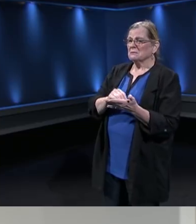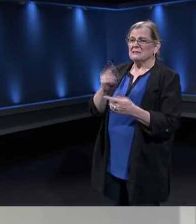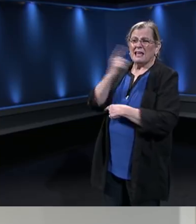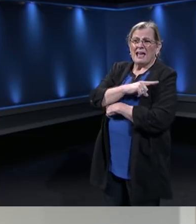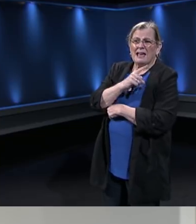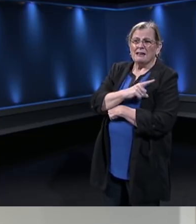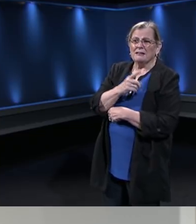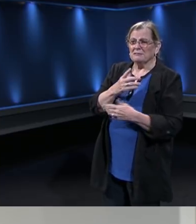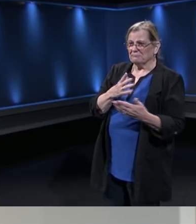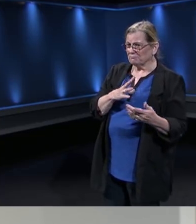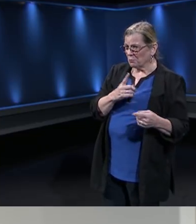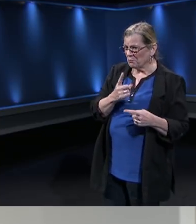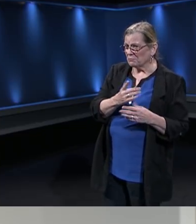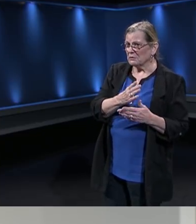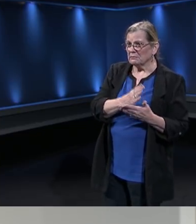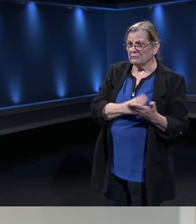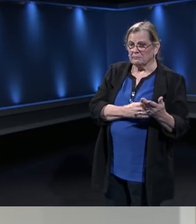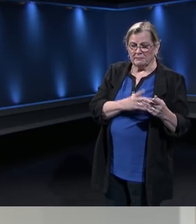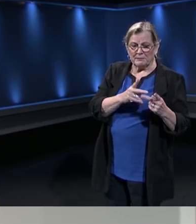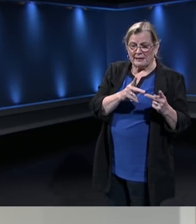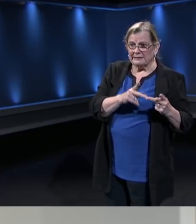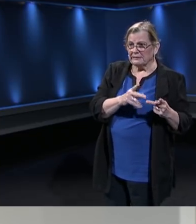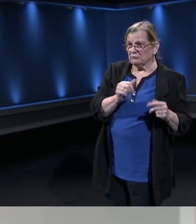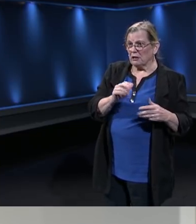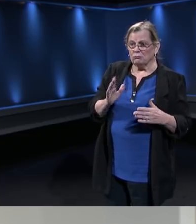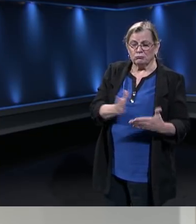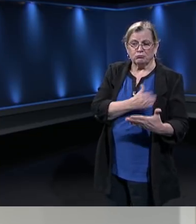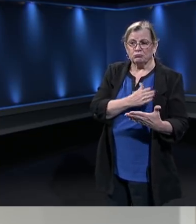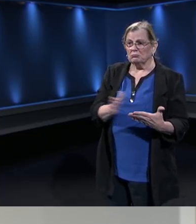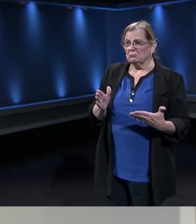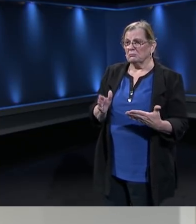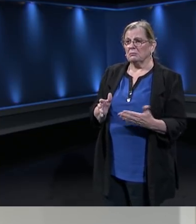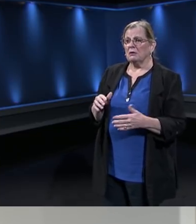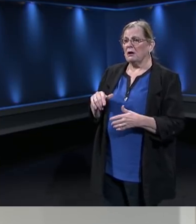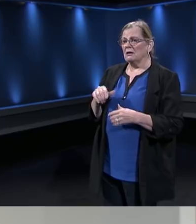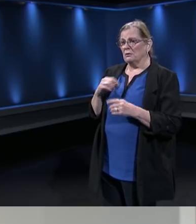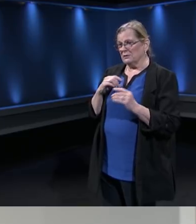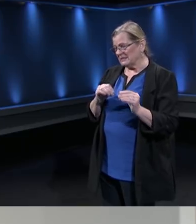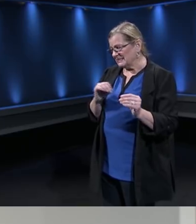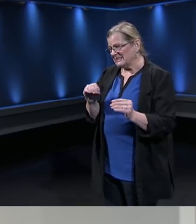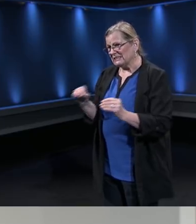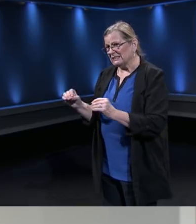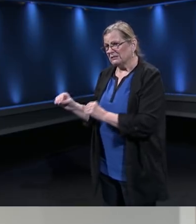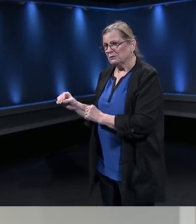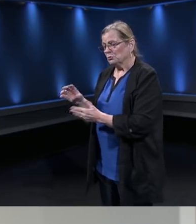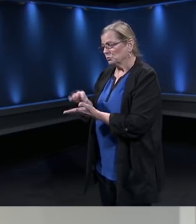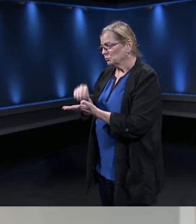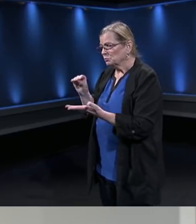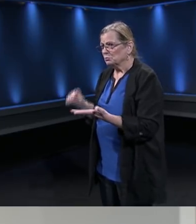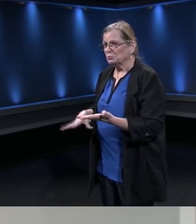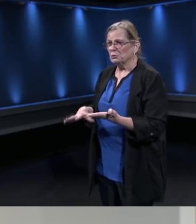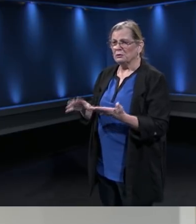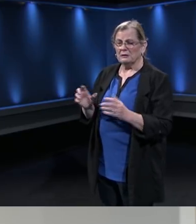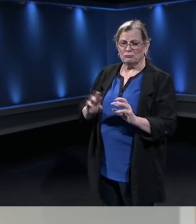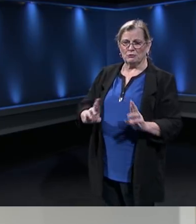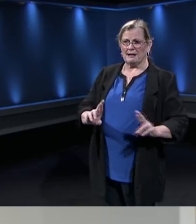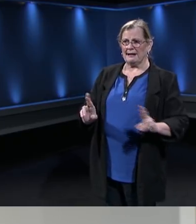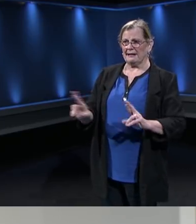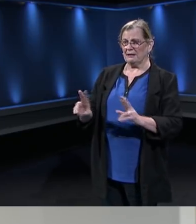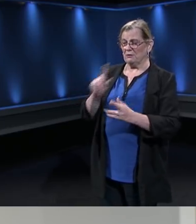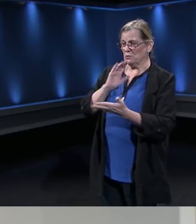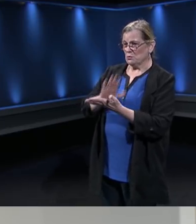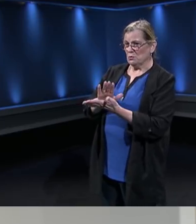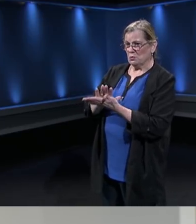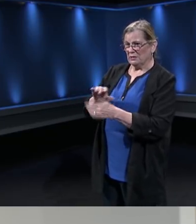continuum than other days, and that we should expect, as we're preparing and having our students prepare for the school year to start